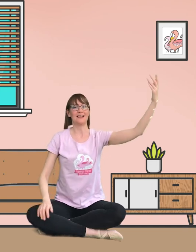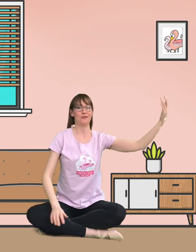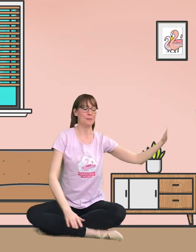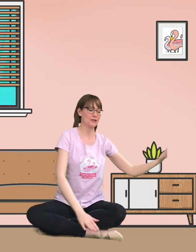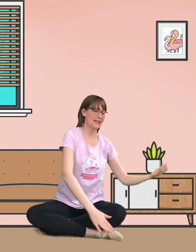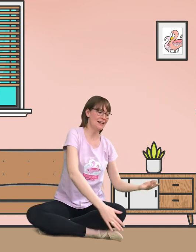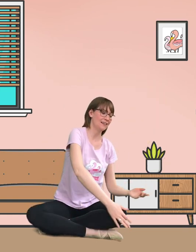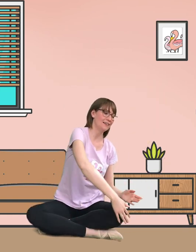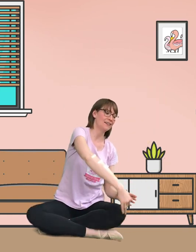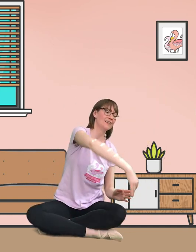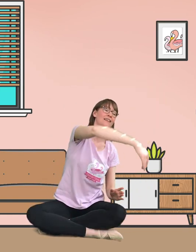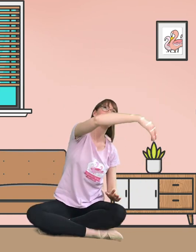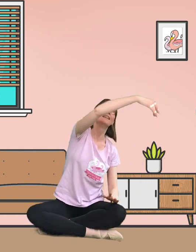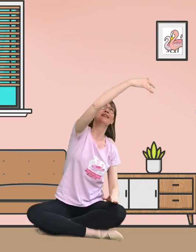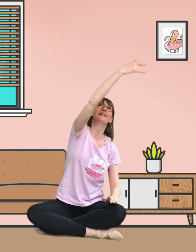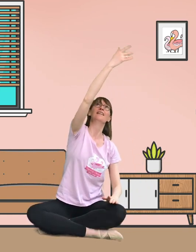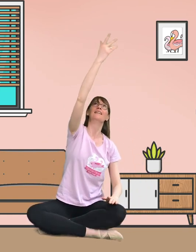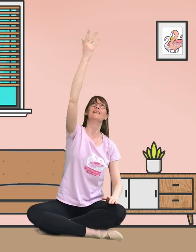Well done, everybody.